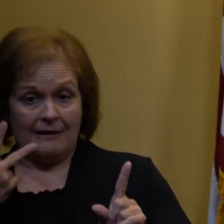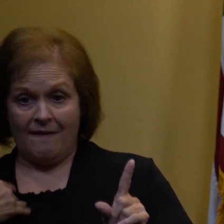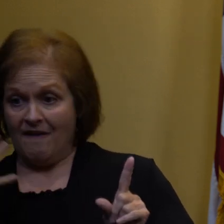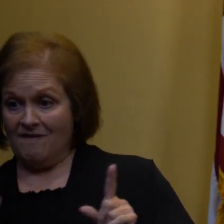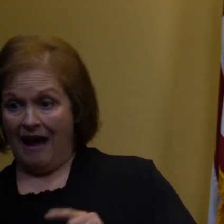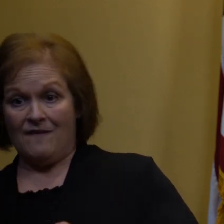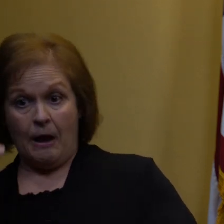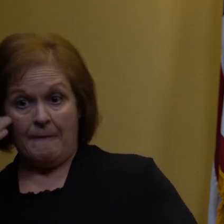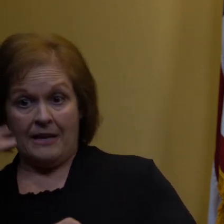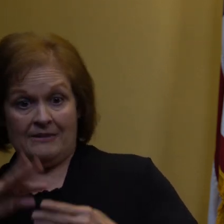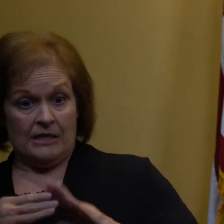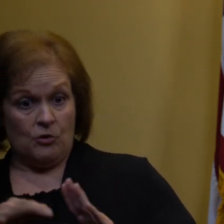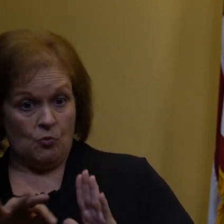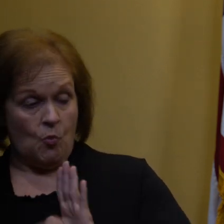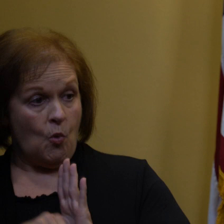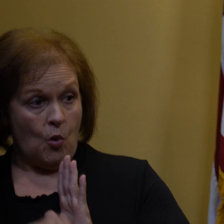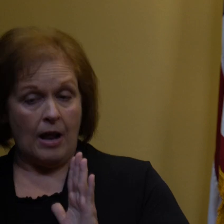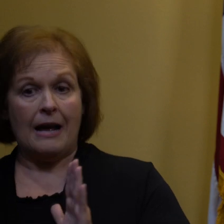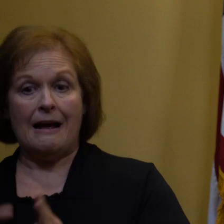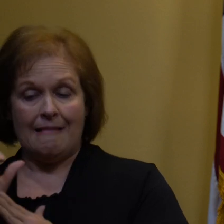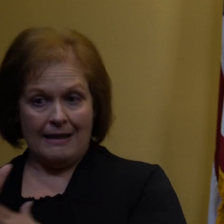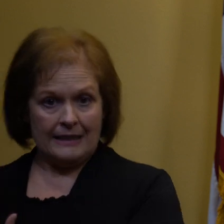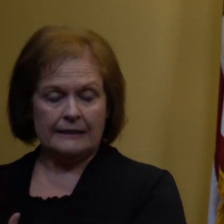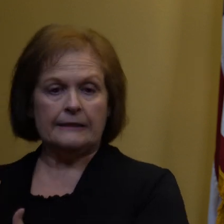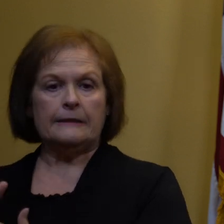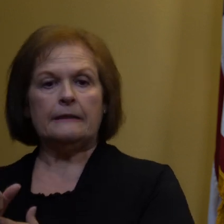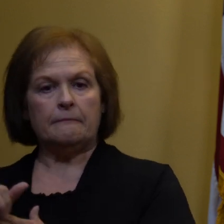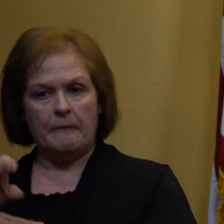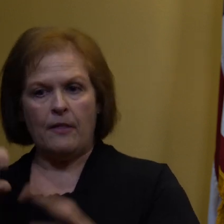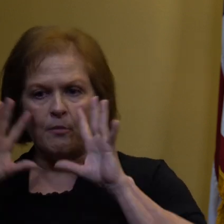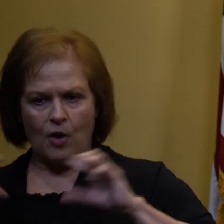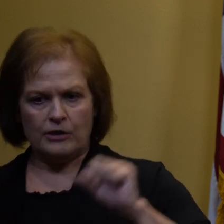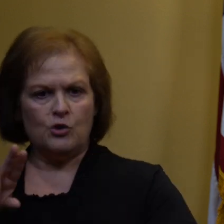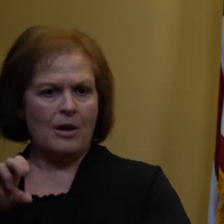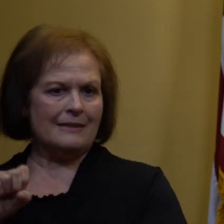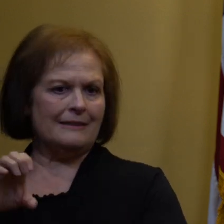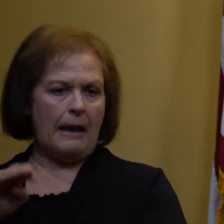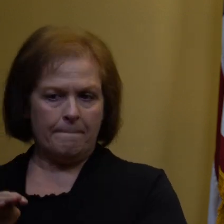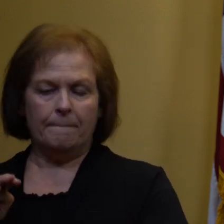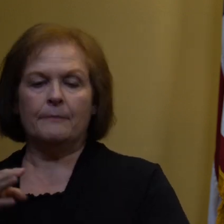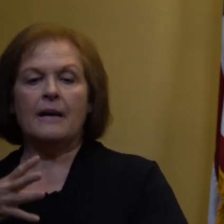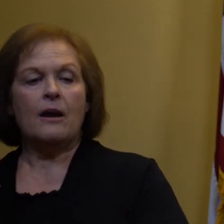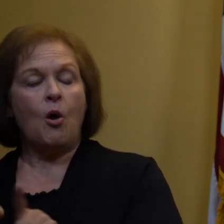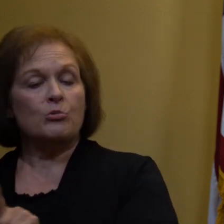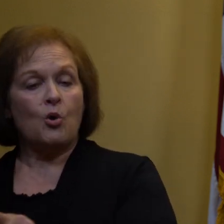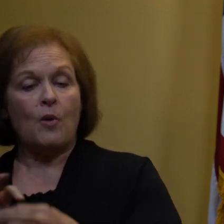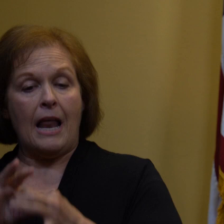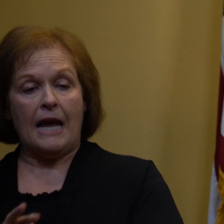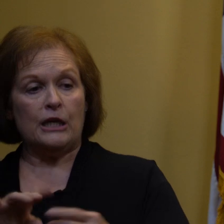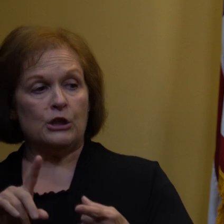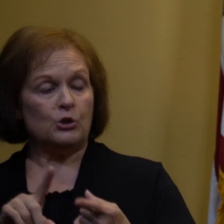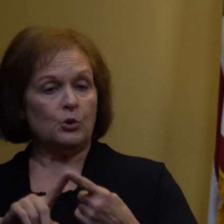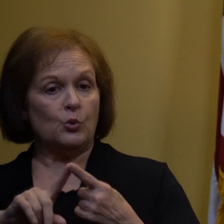mayors of the city of New Orleans actually lead in regards to being the president of USCM, and even as it relates